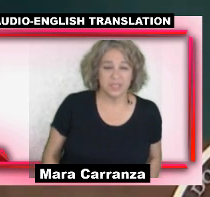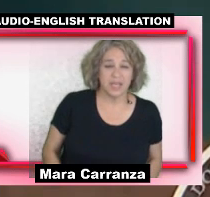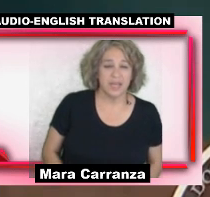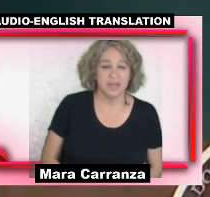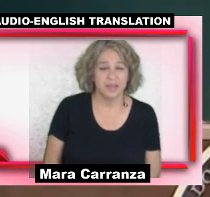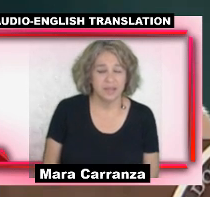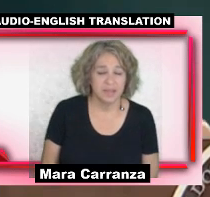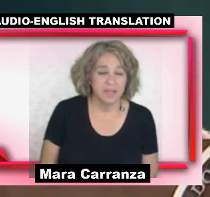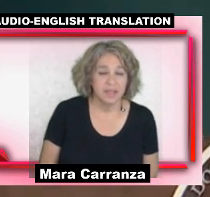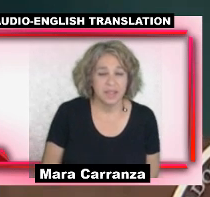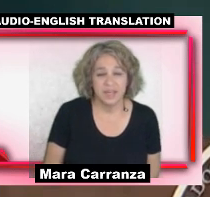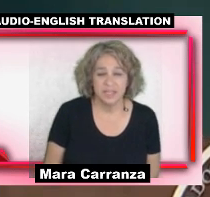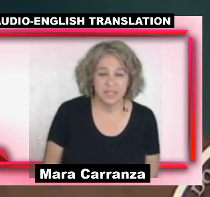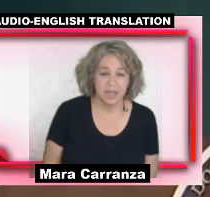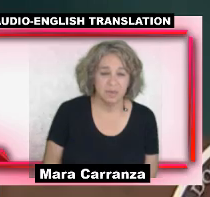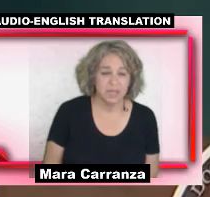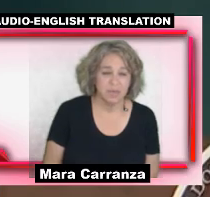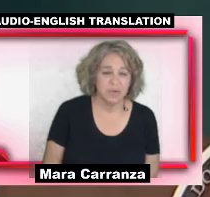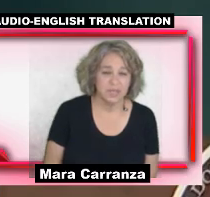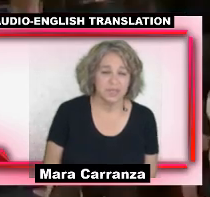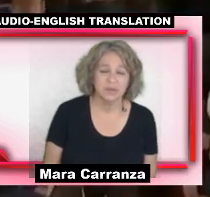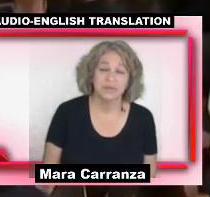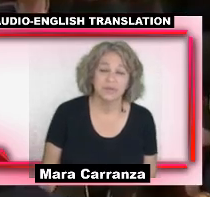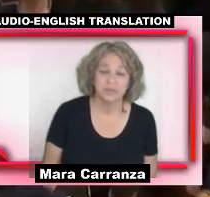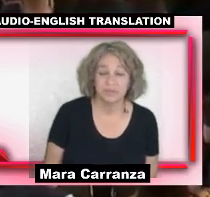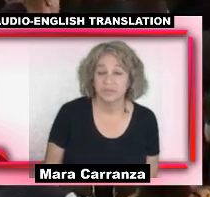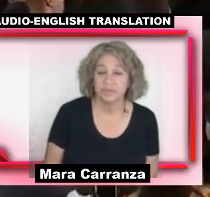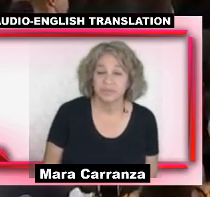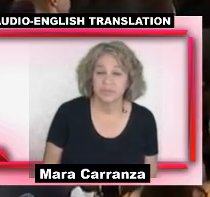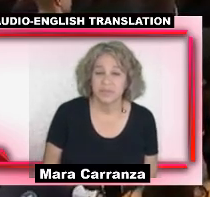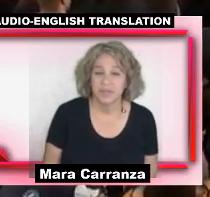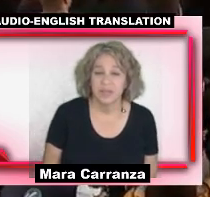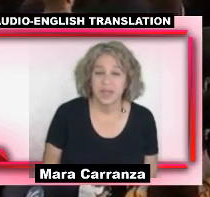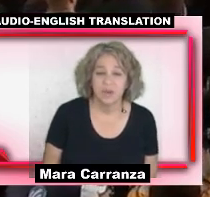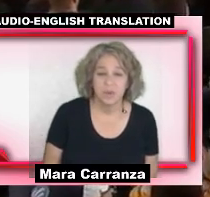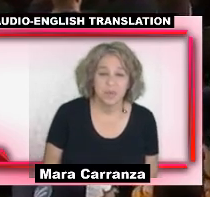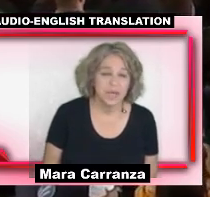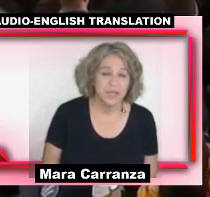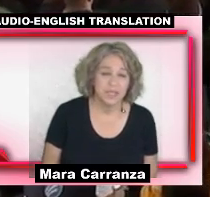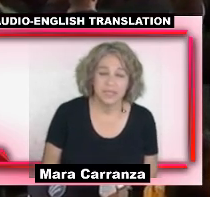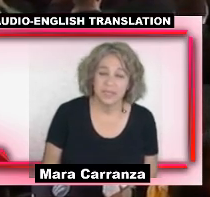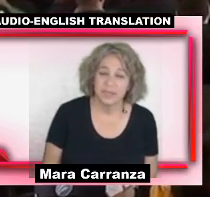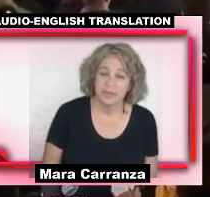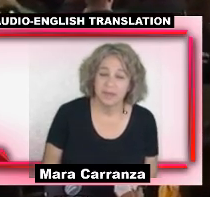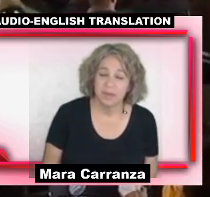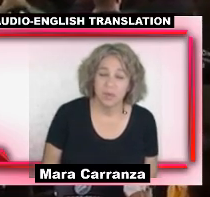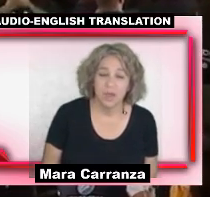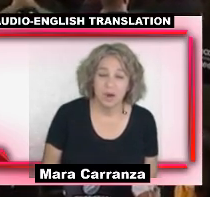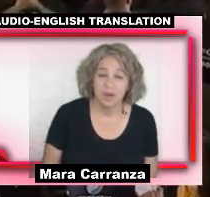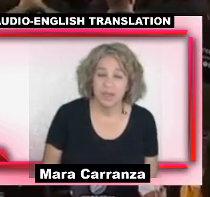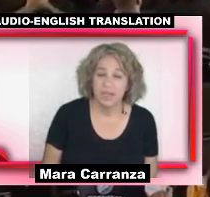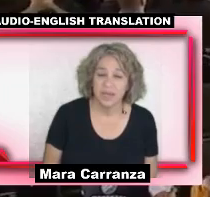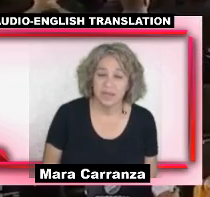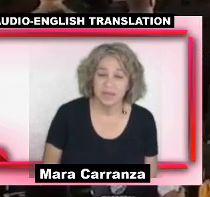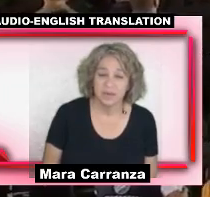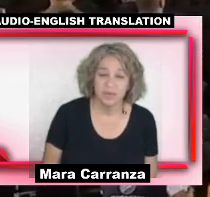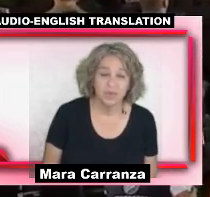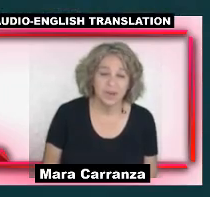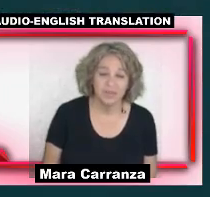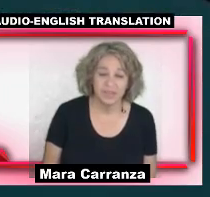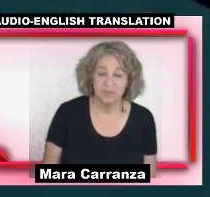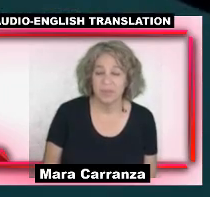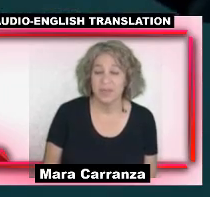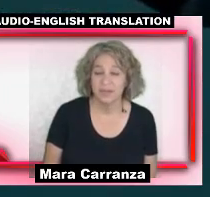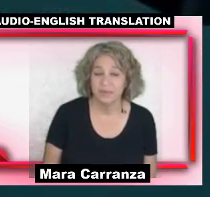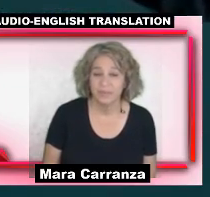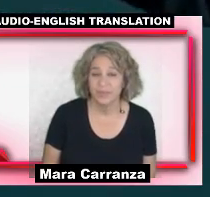people decide. They decide what they want to do. And we will analyze it. We are looking at it. What